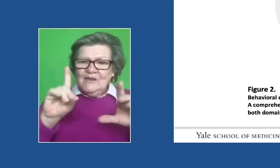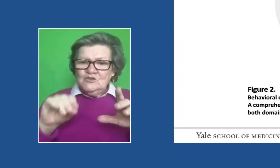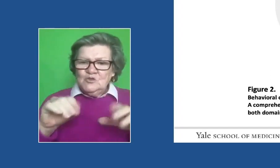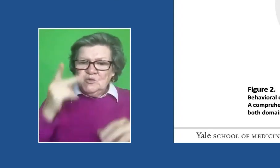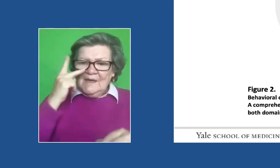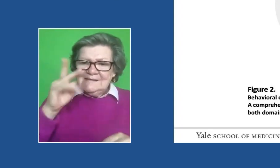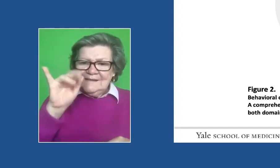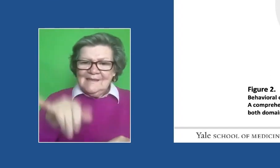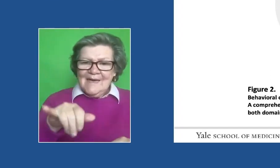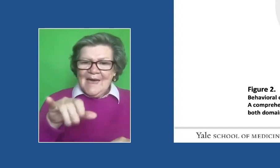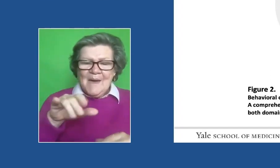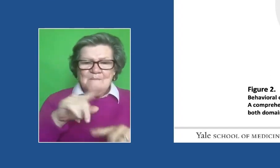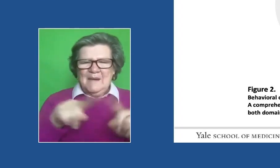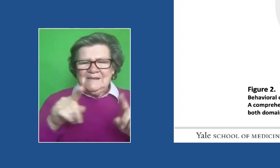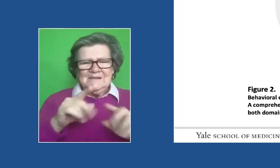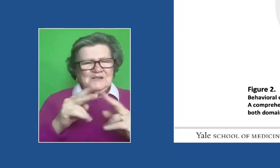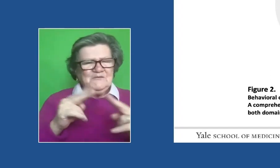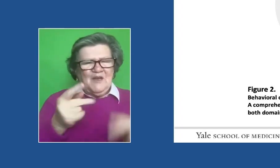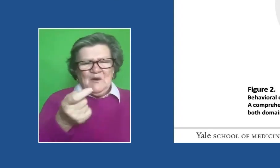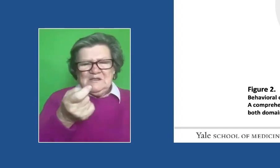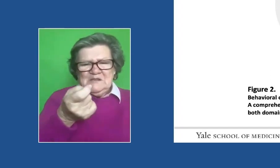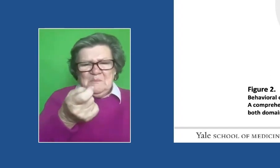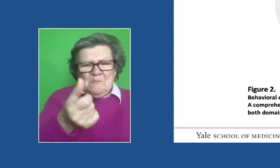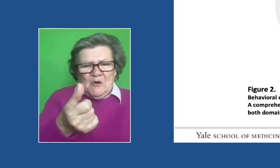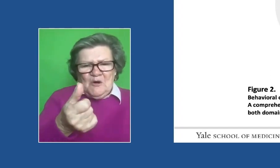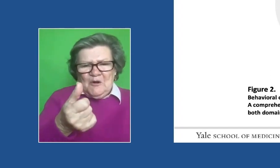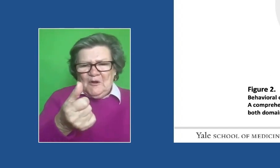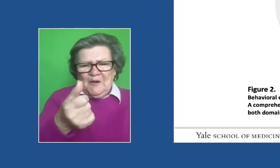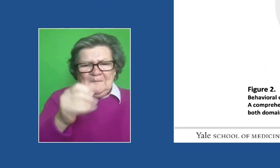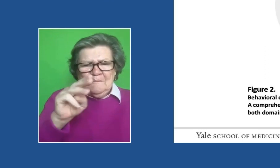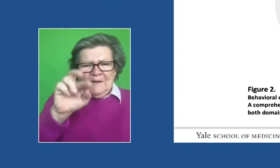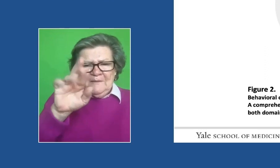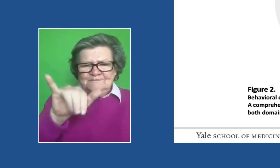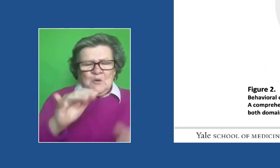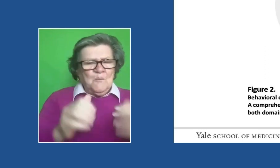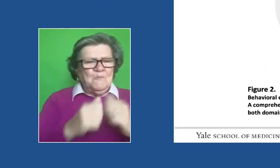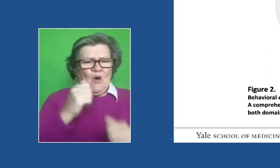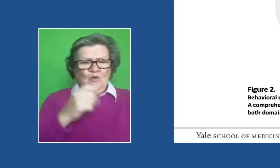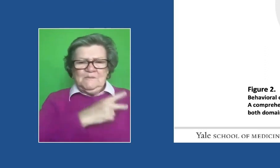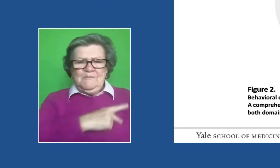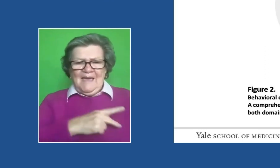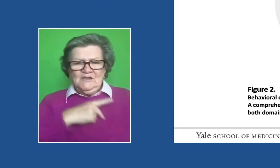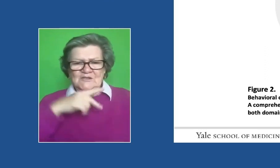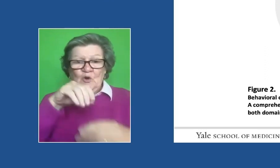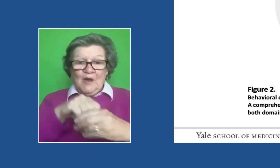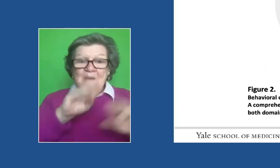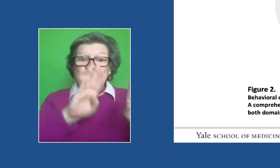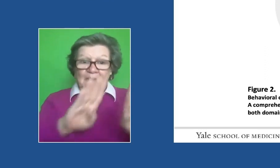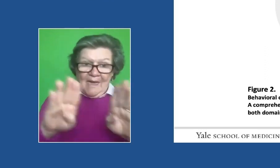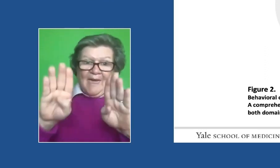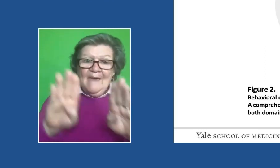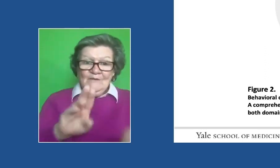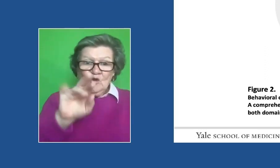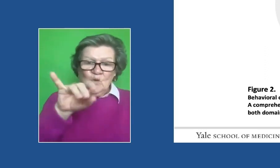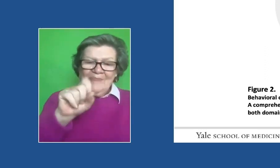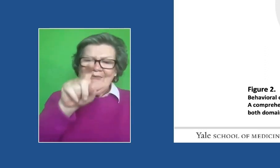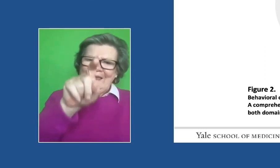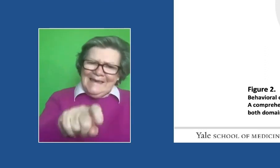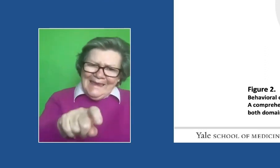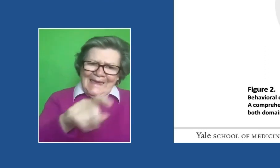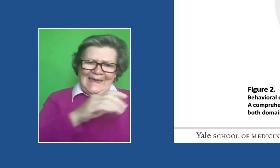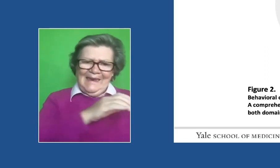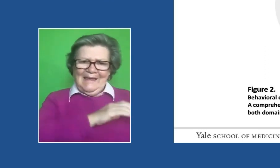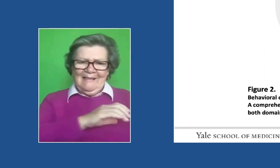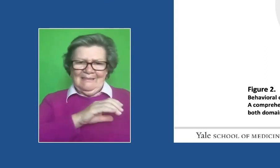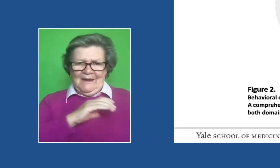large, that's a very small minority, and that most patients coming in are in behavioral crises, they need clinical help,